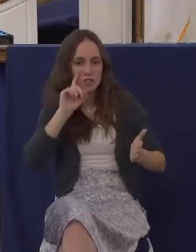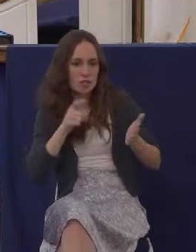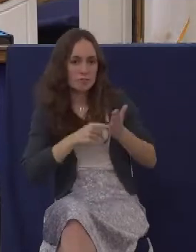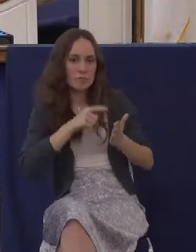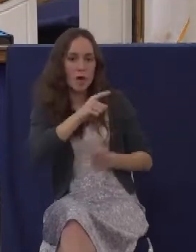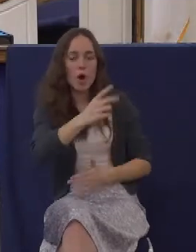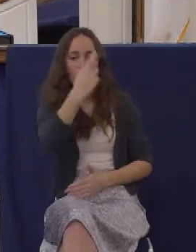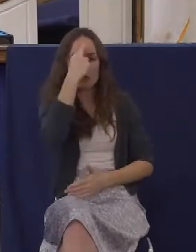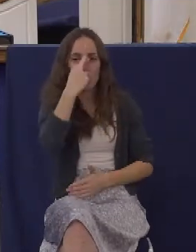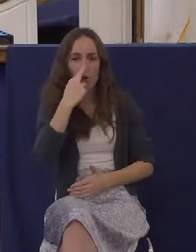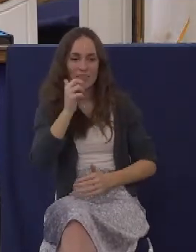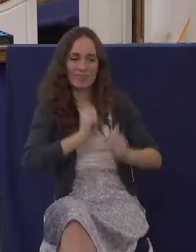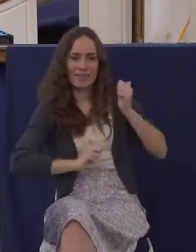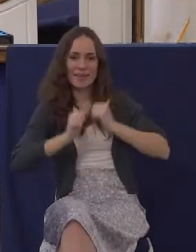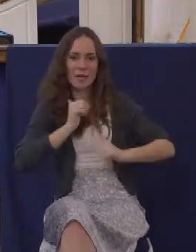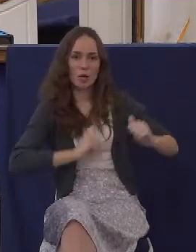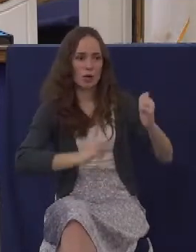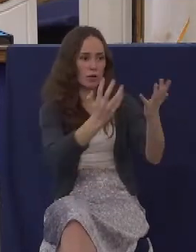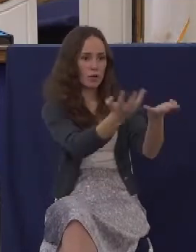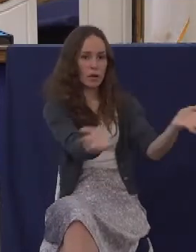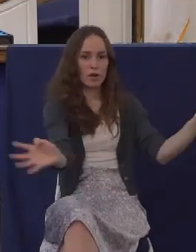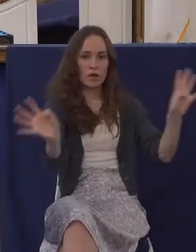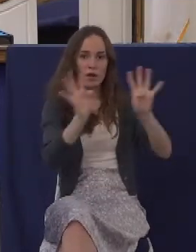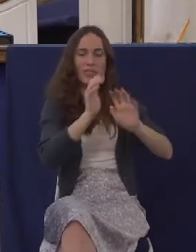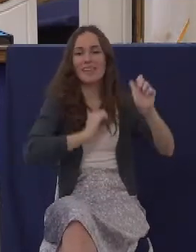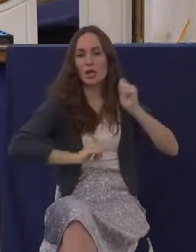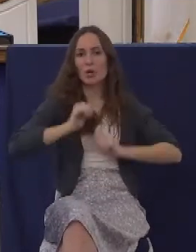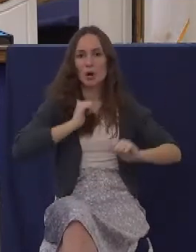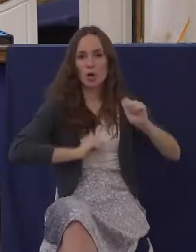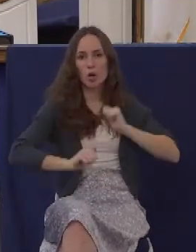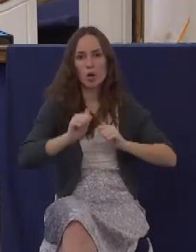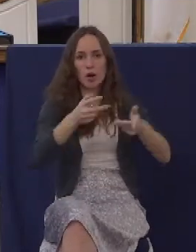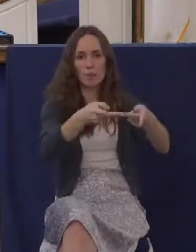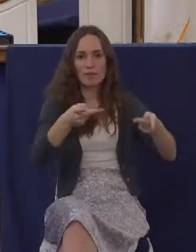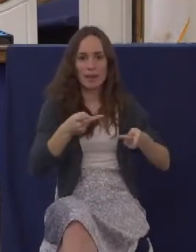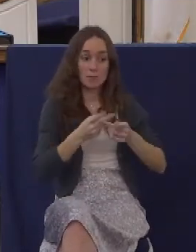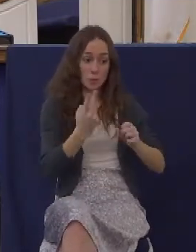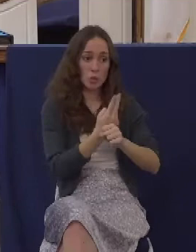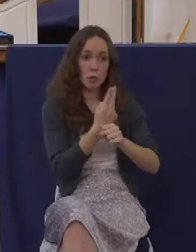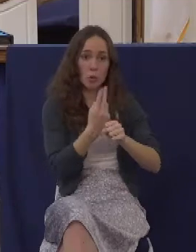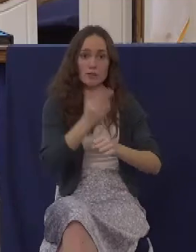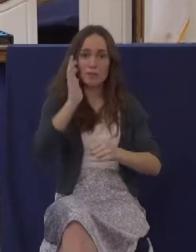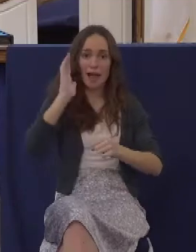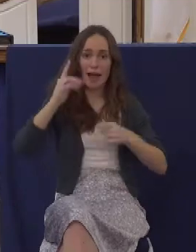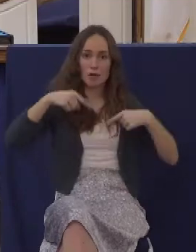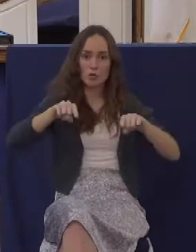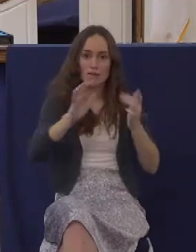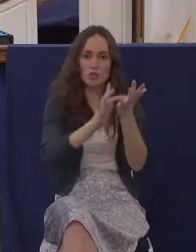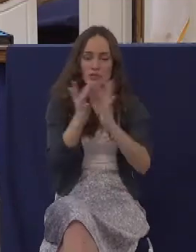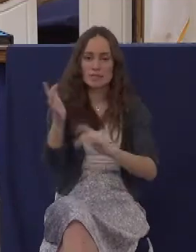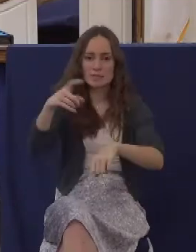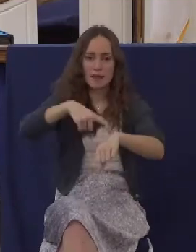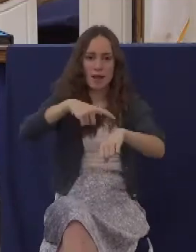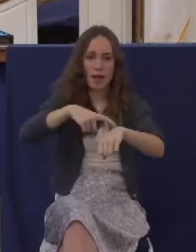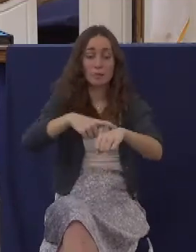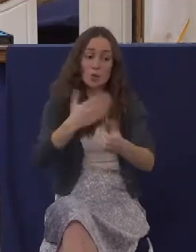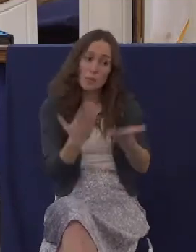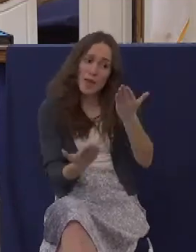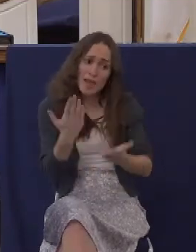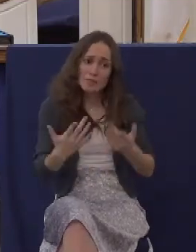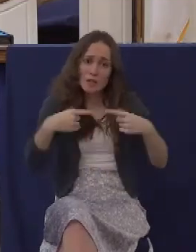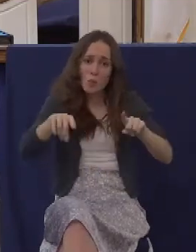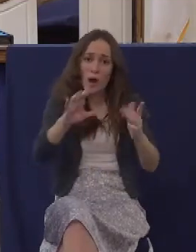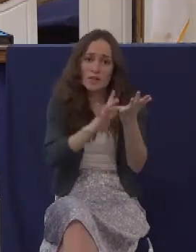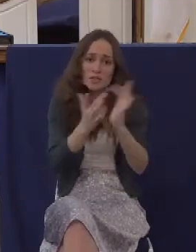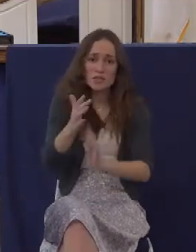far from Nazareth that was used back in Jesus' day. So it very well may have been that when Jesus was a child that perhaps Mary and